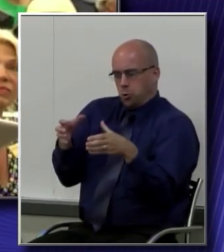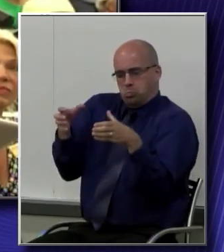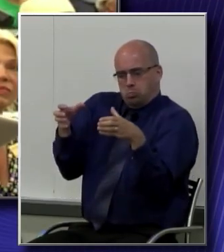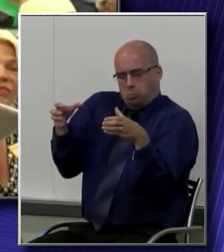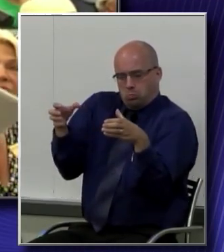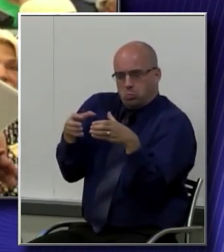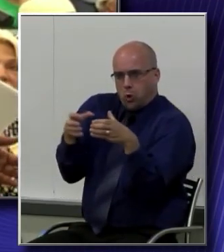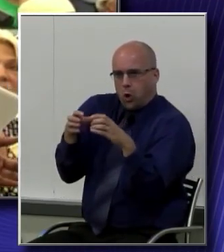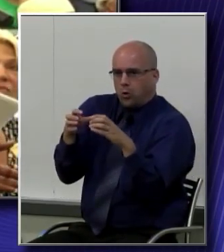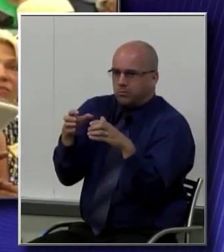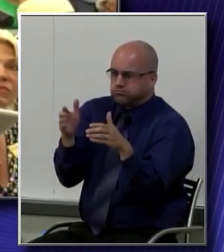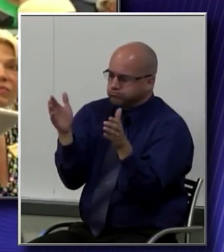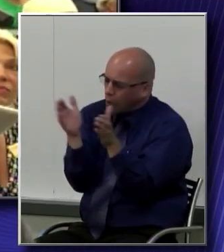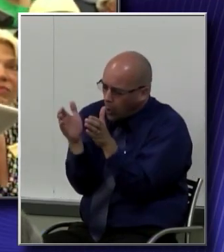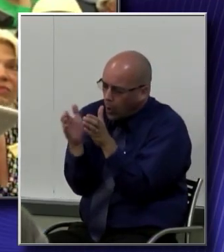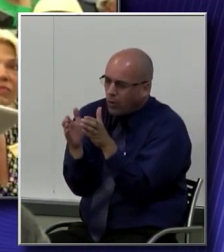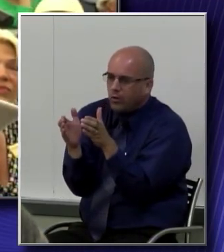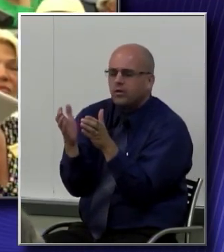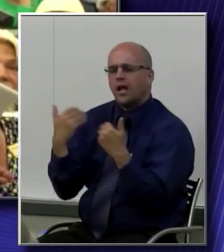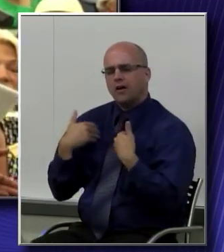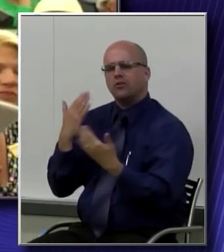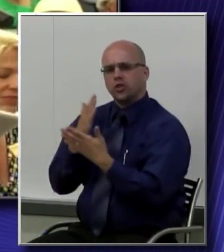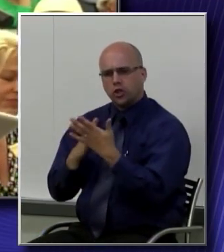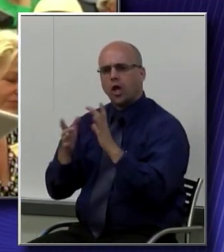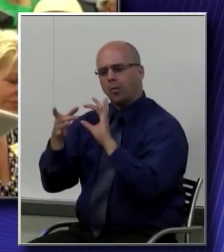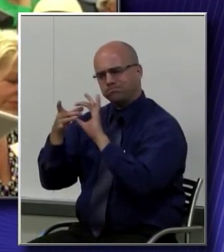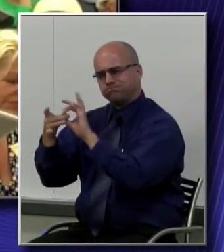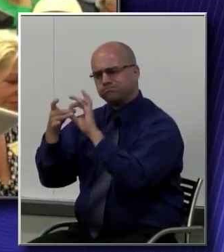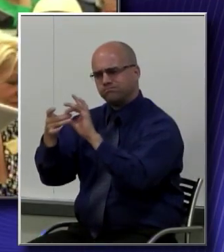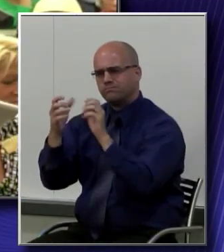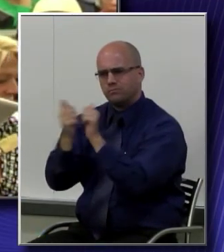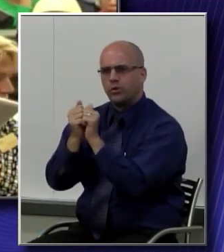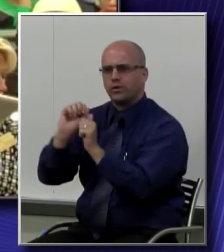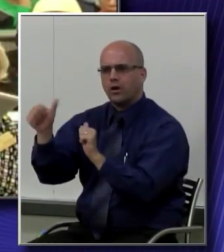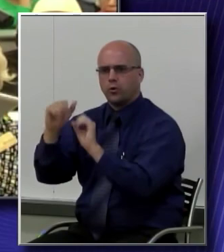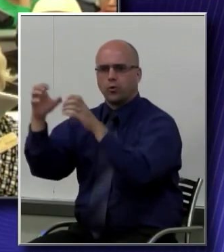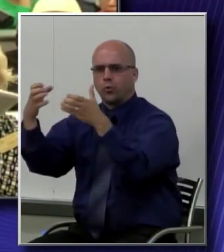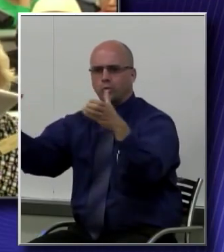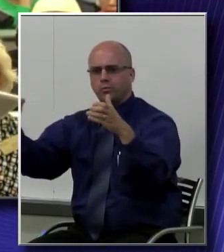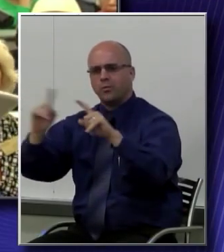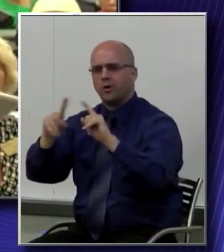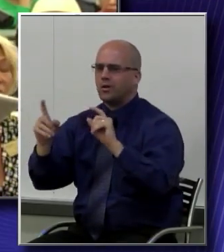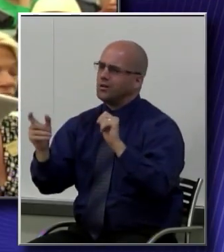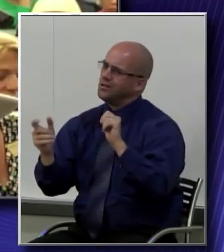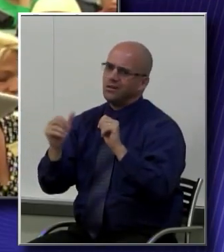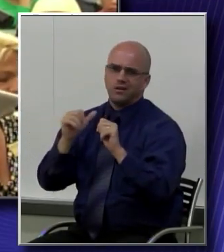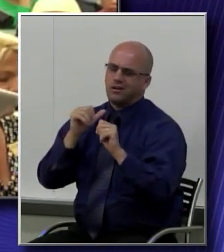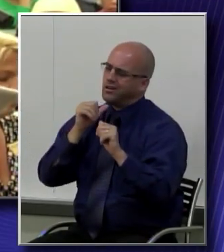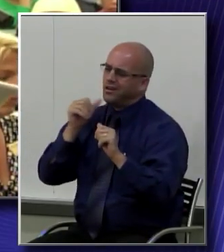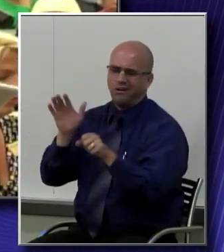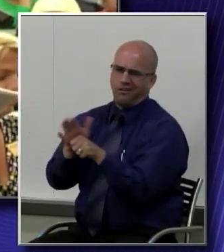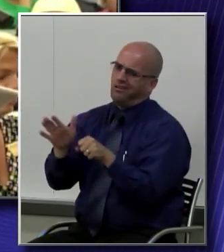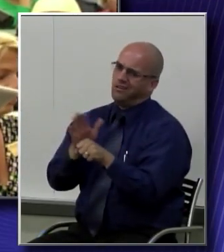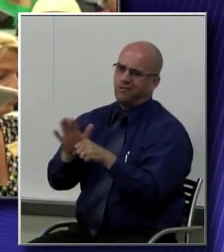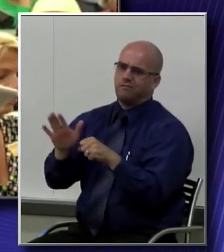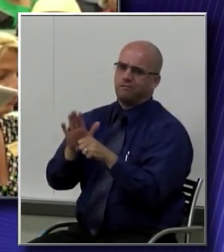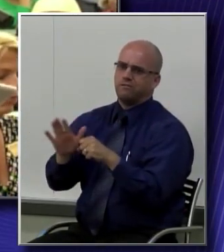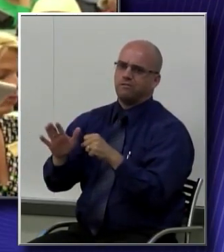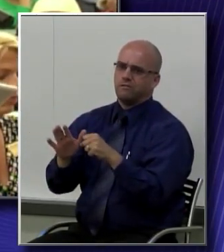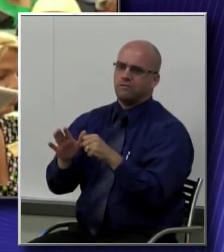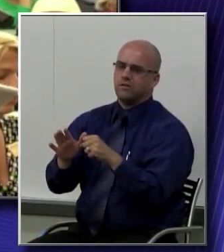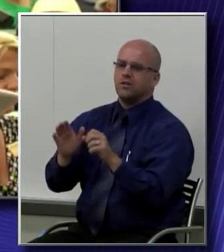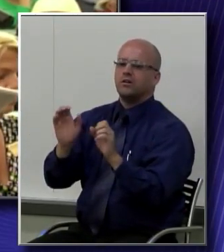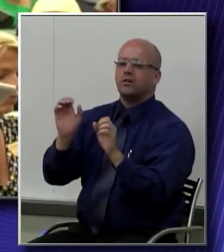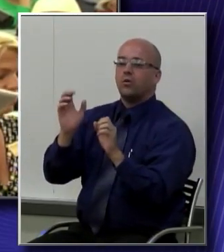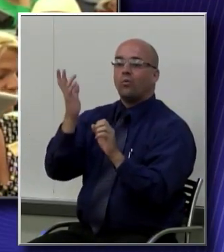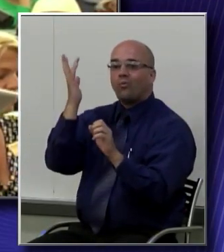areas. They do some partnerships and some collaborations, but not nearly what they should do to capitalize on